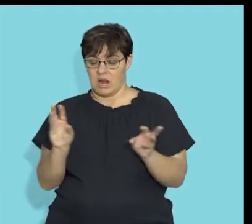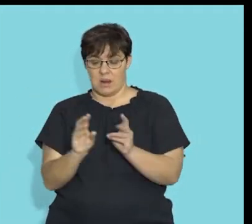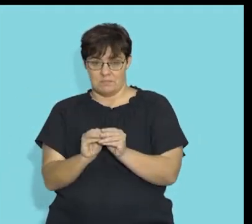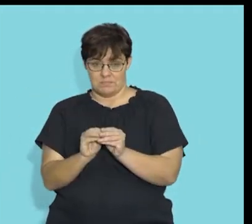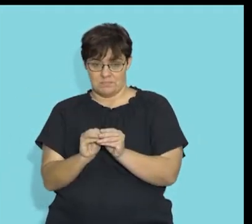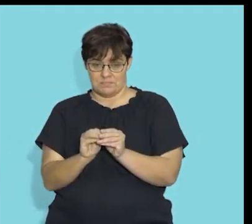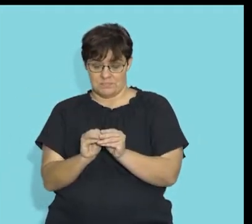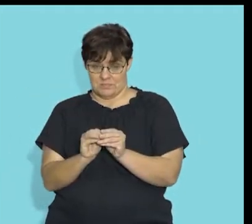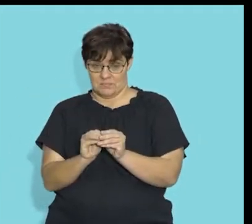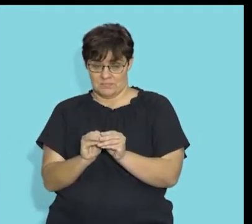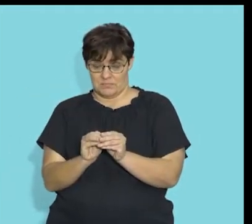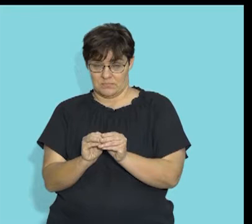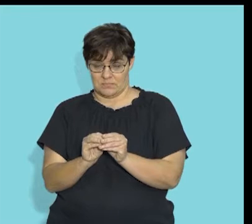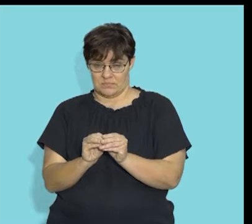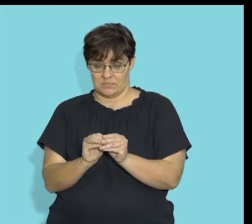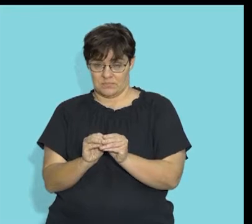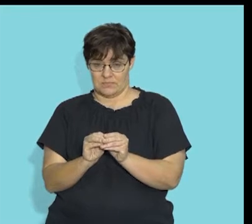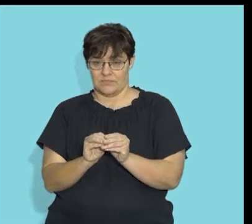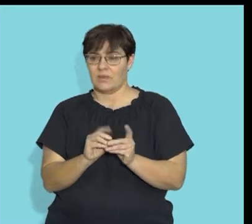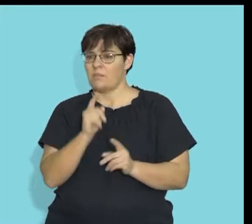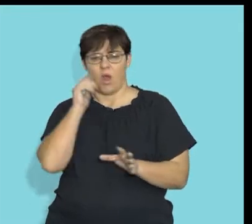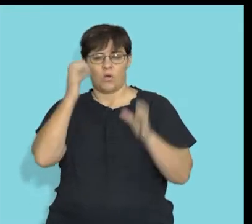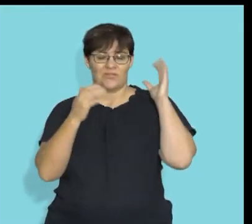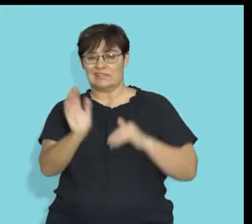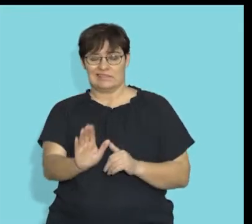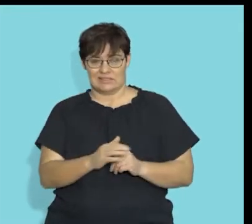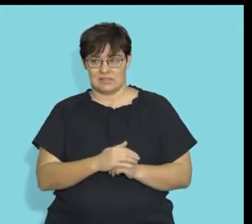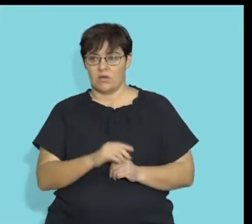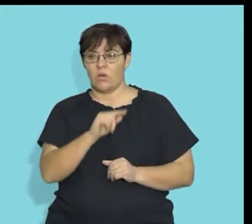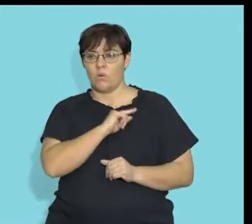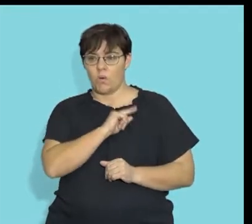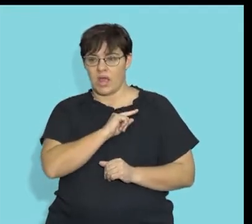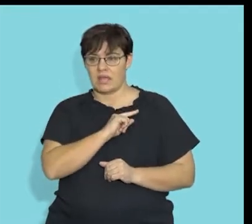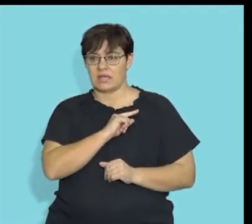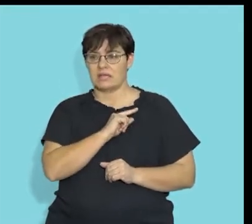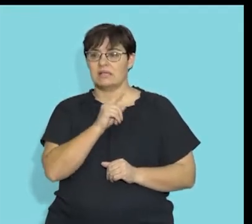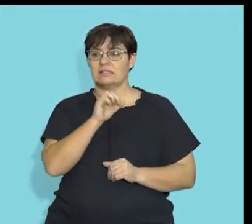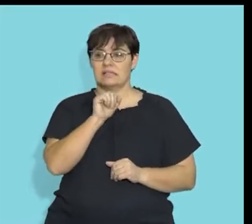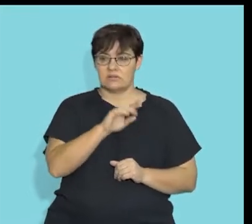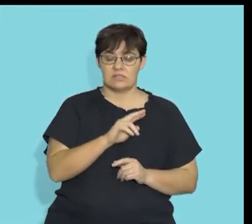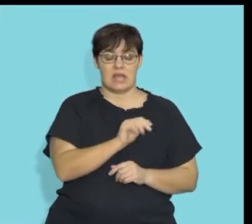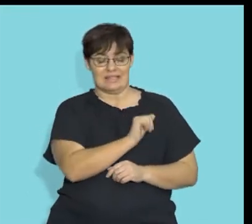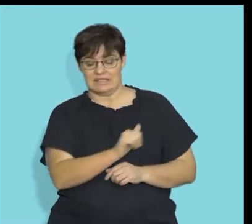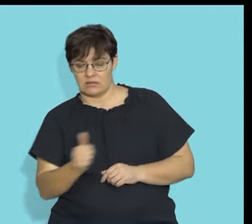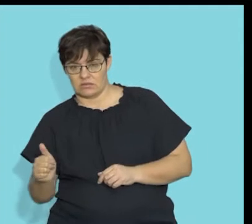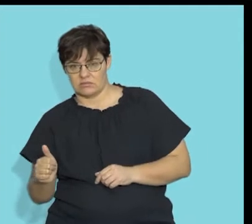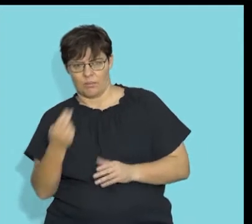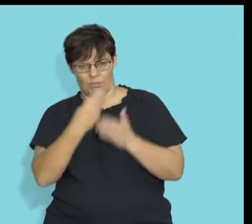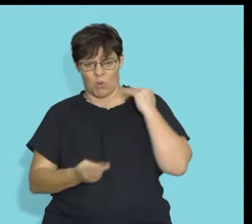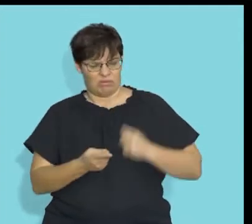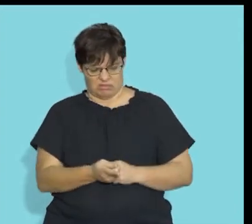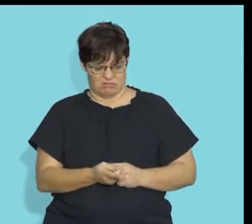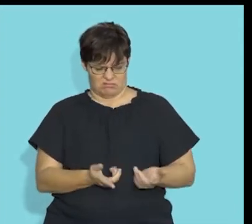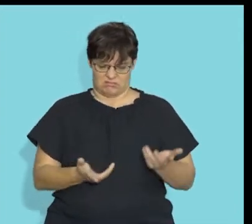together. So please don't let this confuse you, because we've got the words series and sequence in the